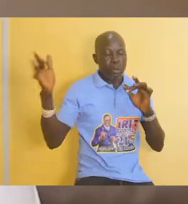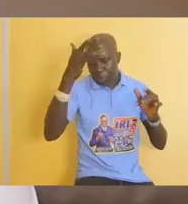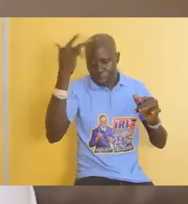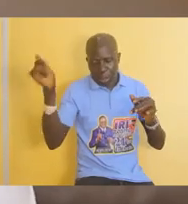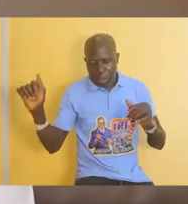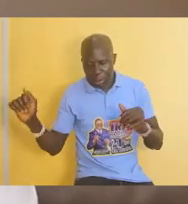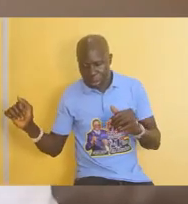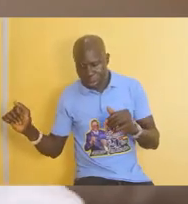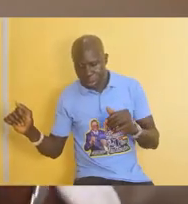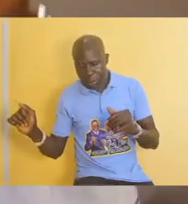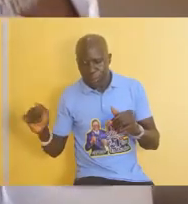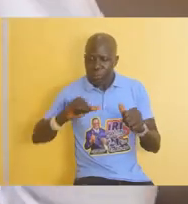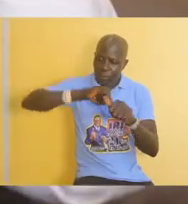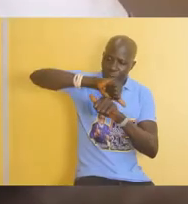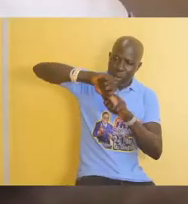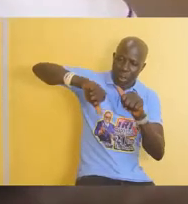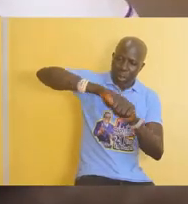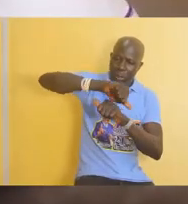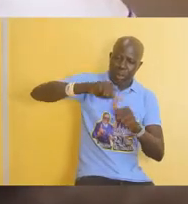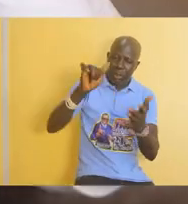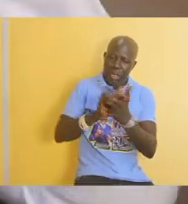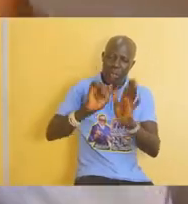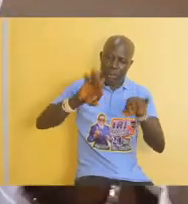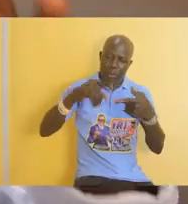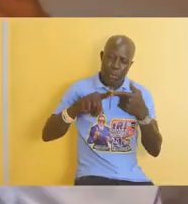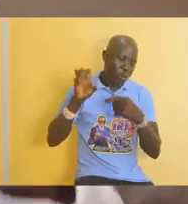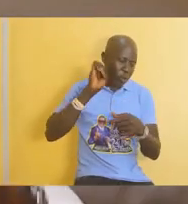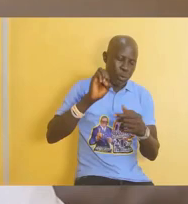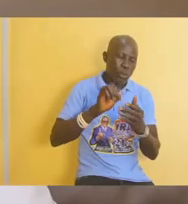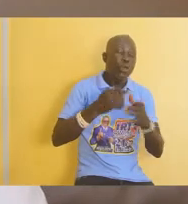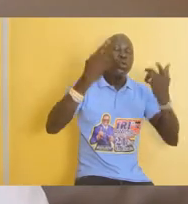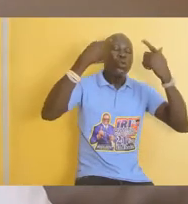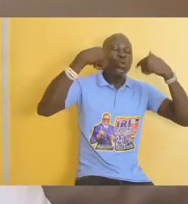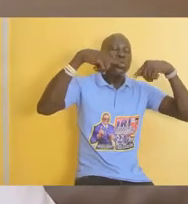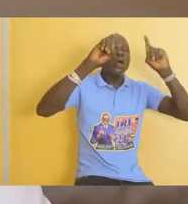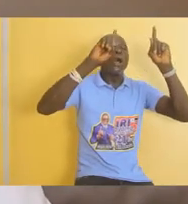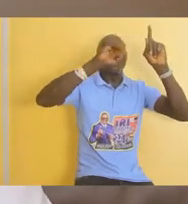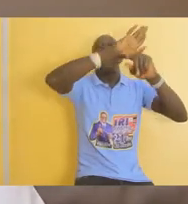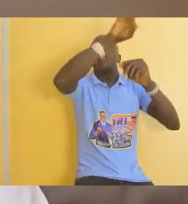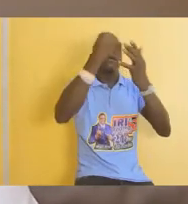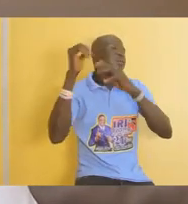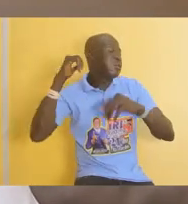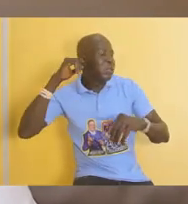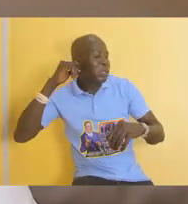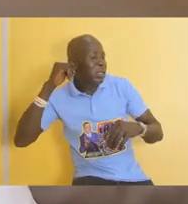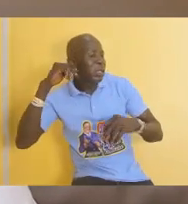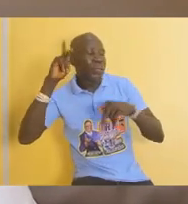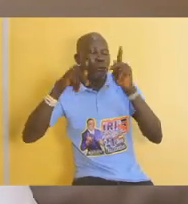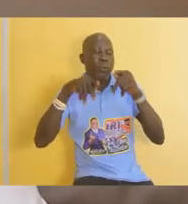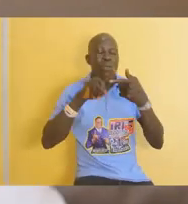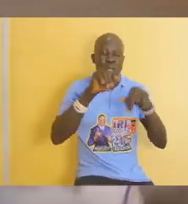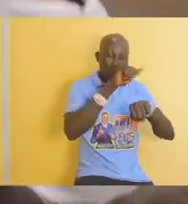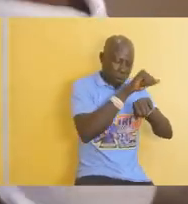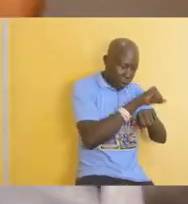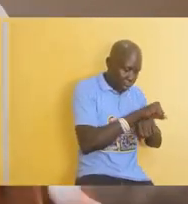pé. Because. Òróró tá a fún mi. The argument to me. Láti kéde sétí àwọn tó jẹ́ òǹdè. To anoint the people that have been